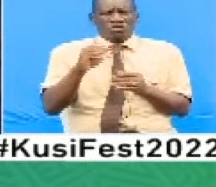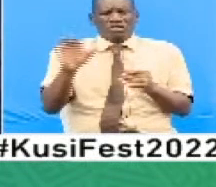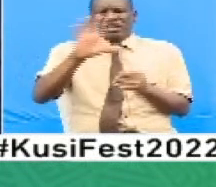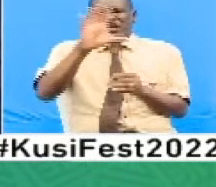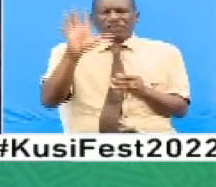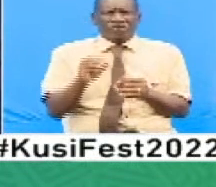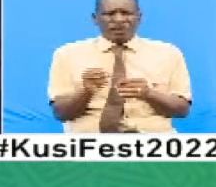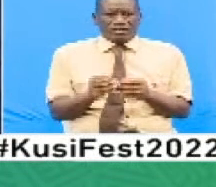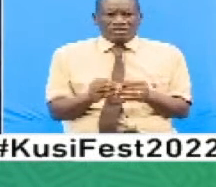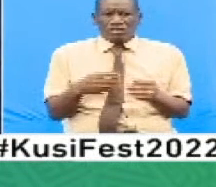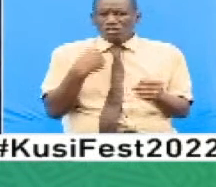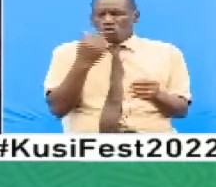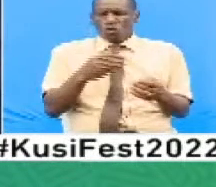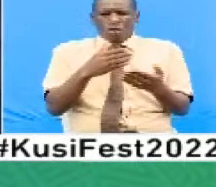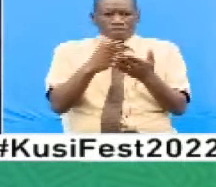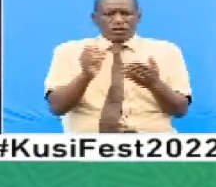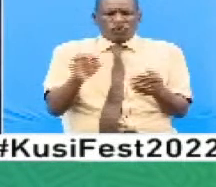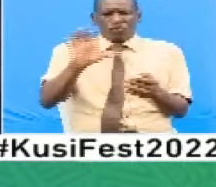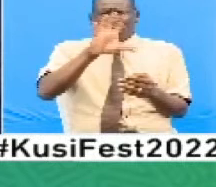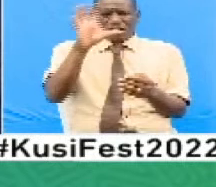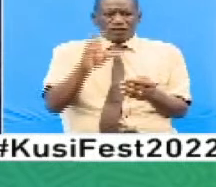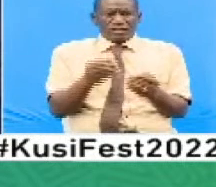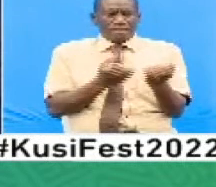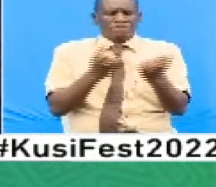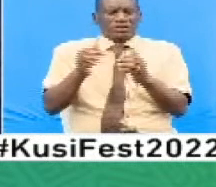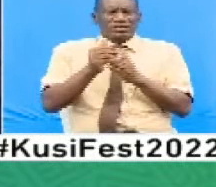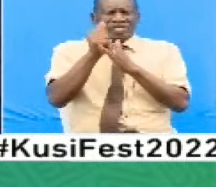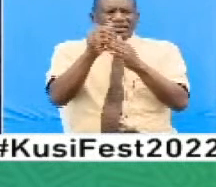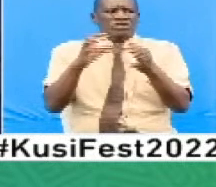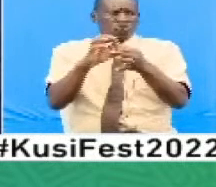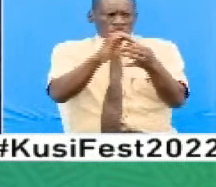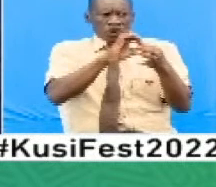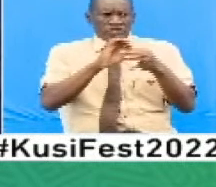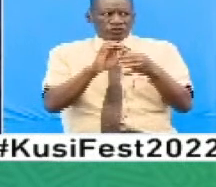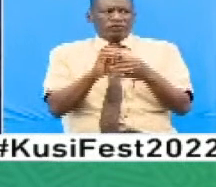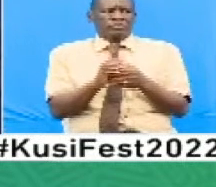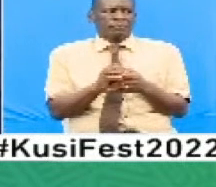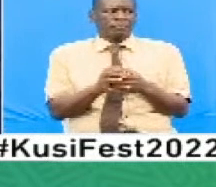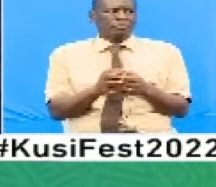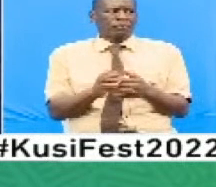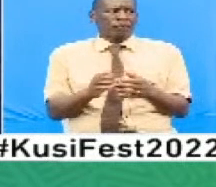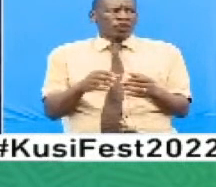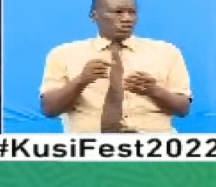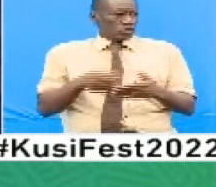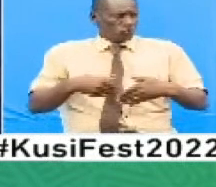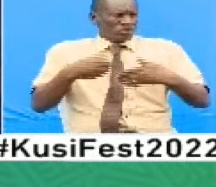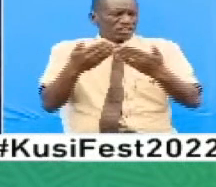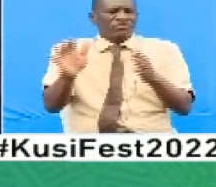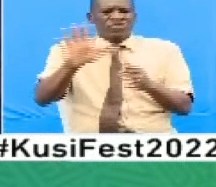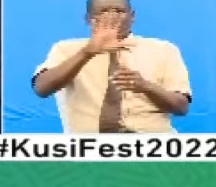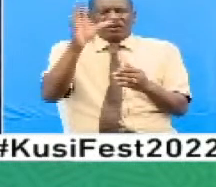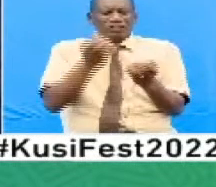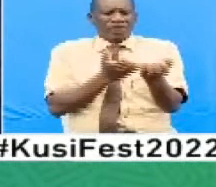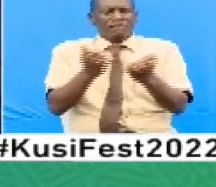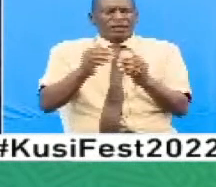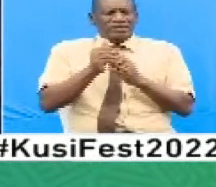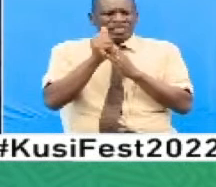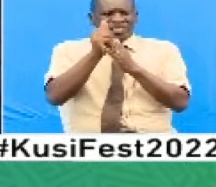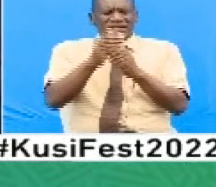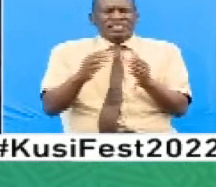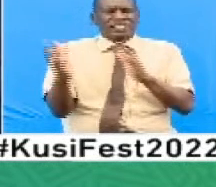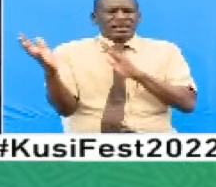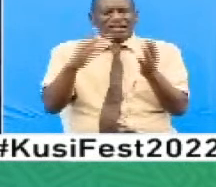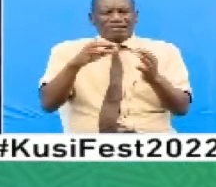Africa who are part of the Africa Business Leaders Coalition to present the Africa Business Leaders